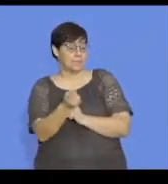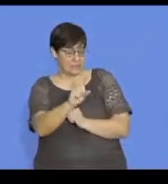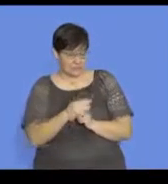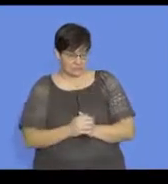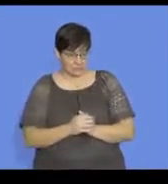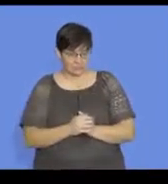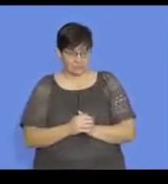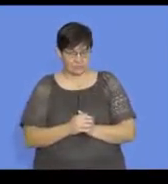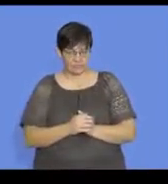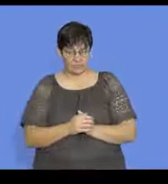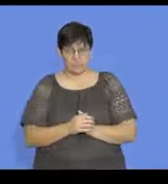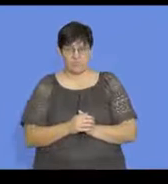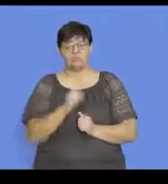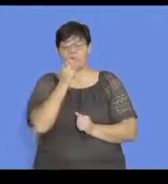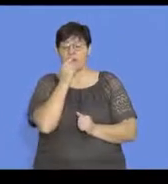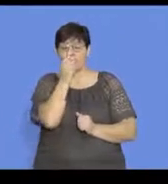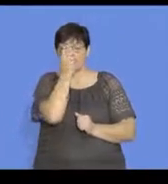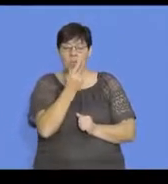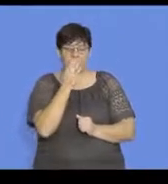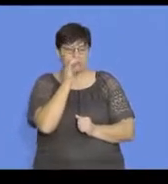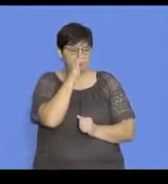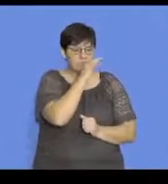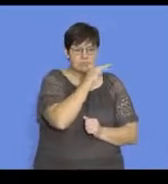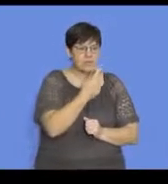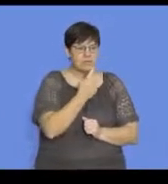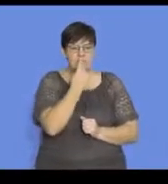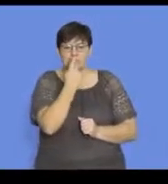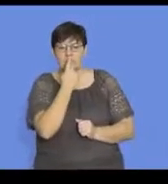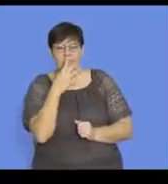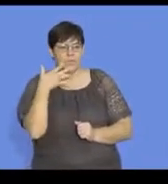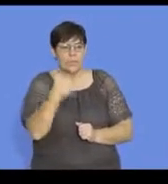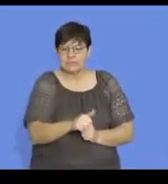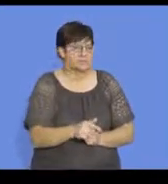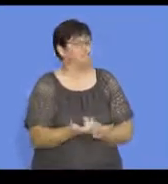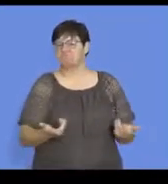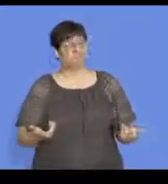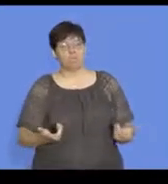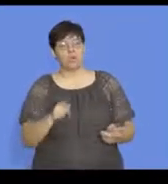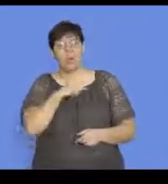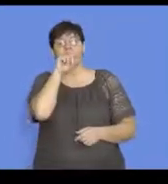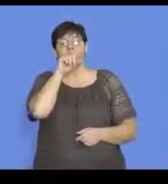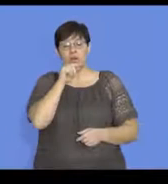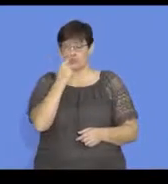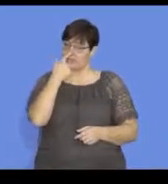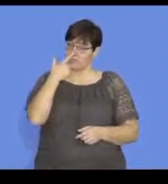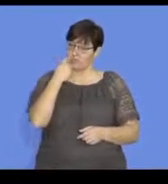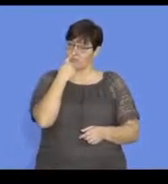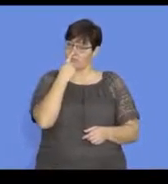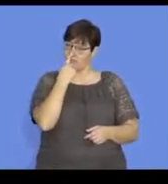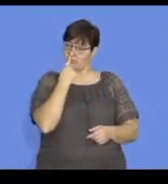no scent on these flowers. Birds generally have a very poor sense of smell. So flowers that